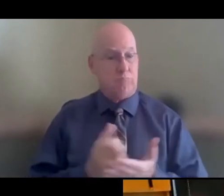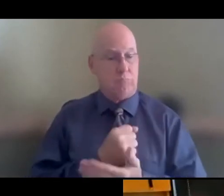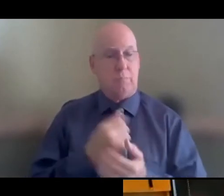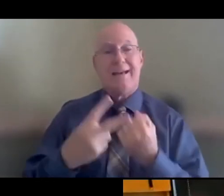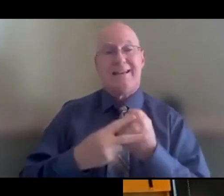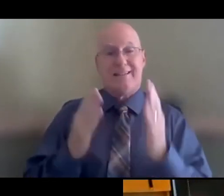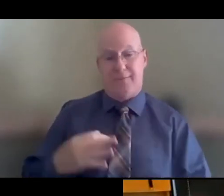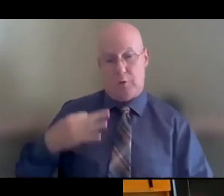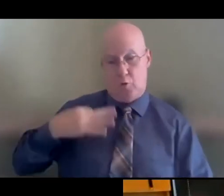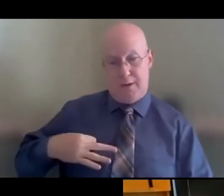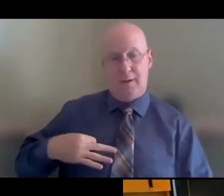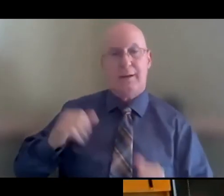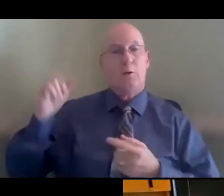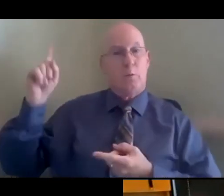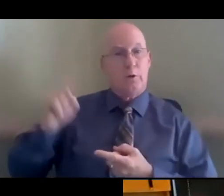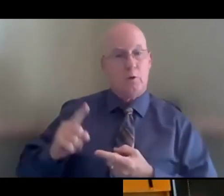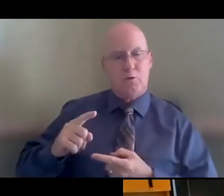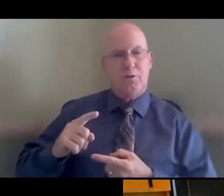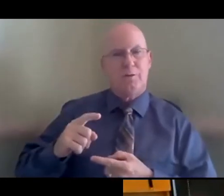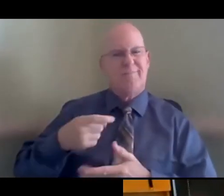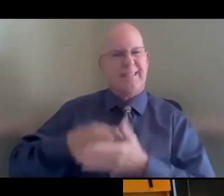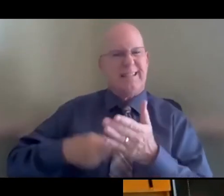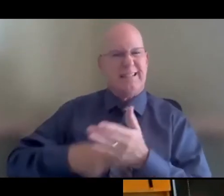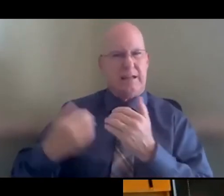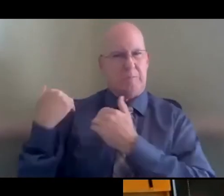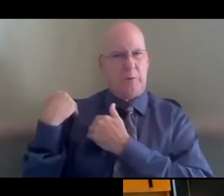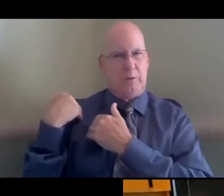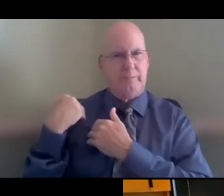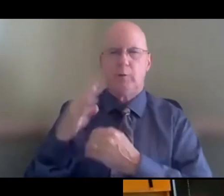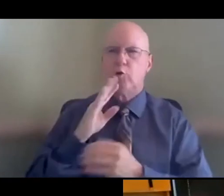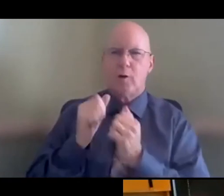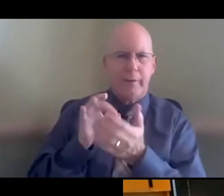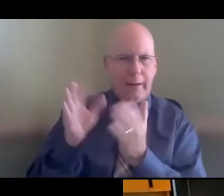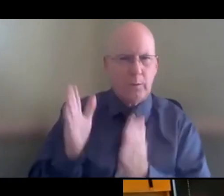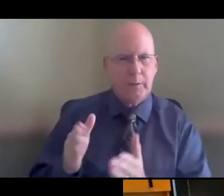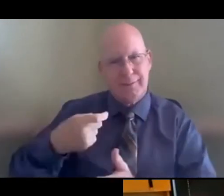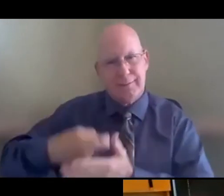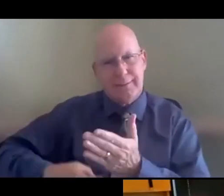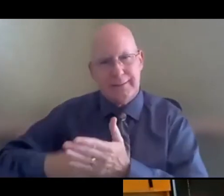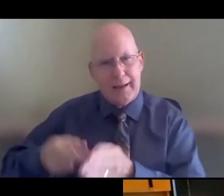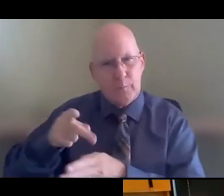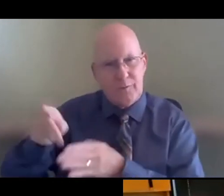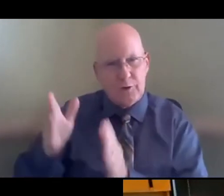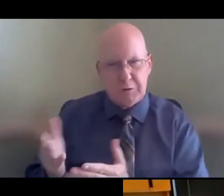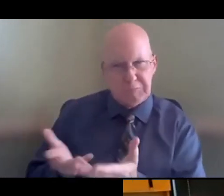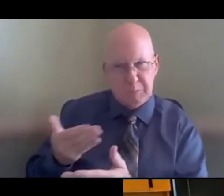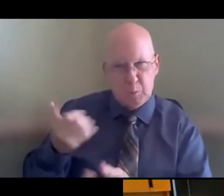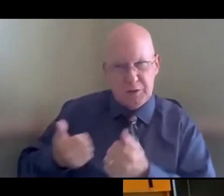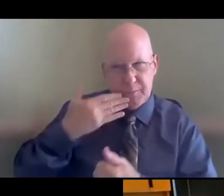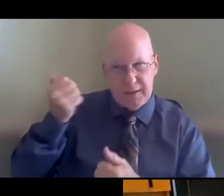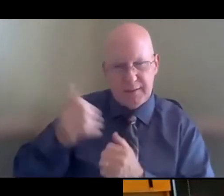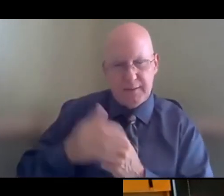reduce somebody's tax burden. So, talk to a tax professional, see what's best for you. I mentioned this working persons